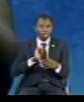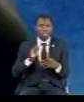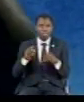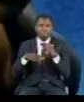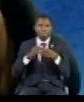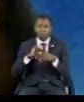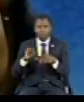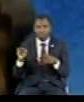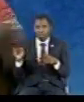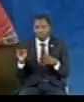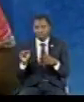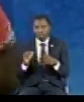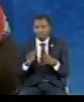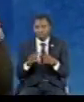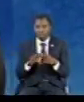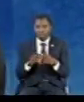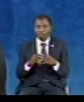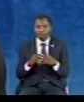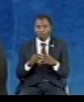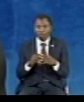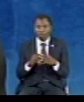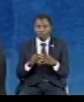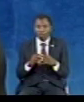this stick, oh, the one when I own a big one.